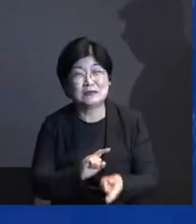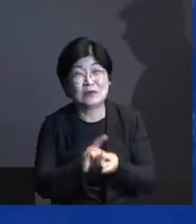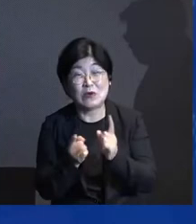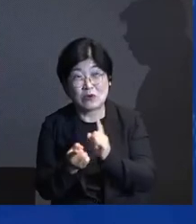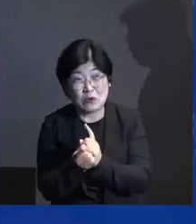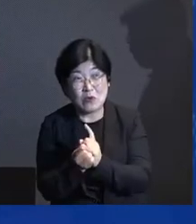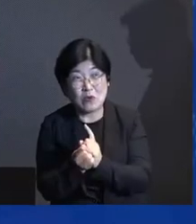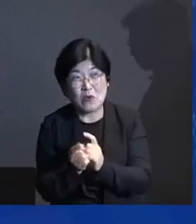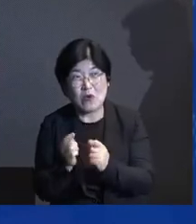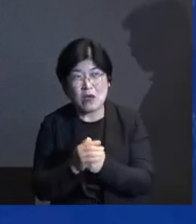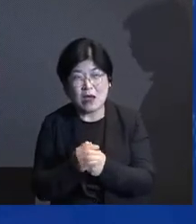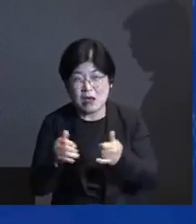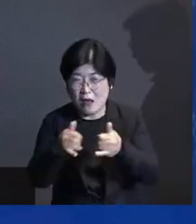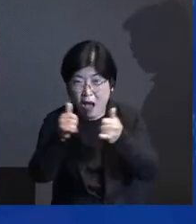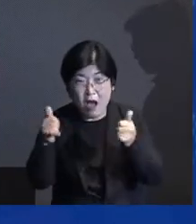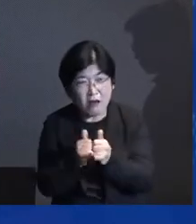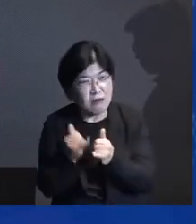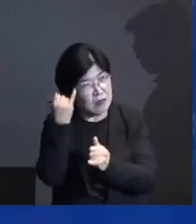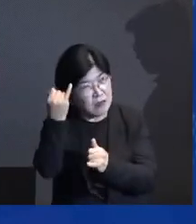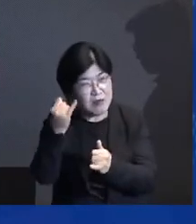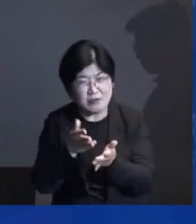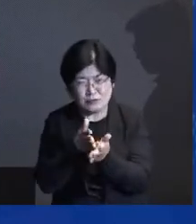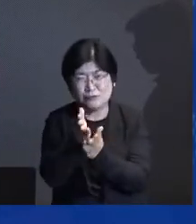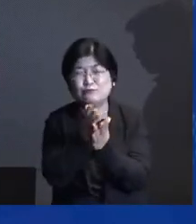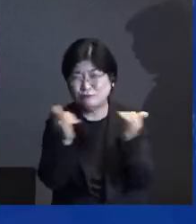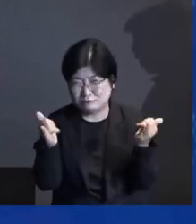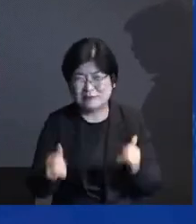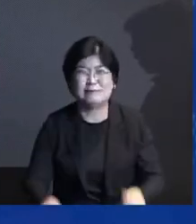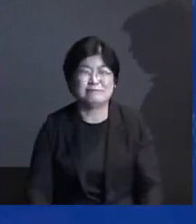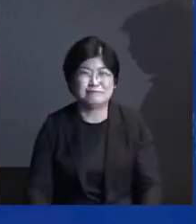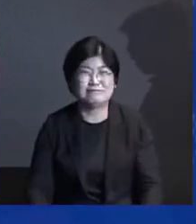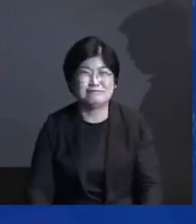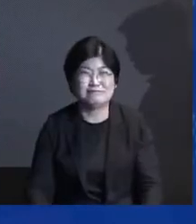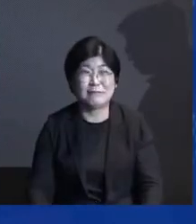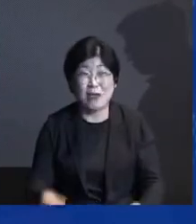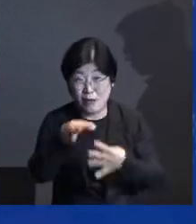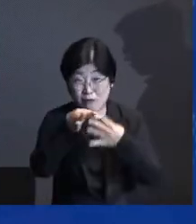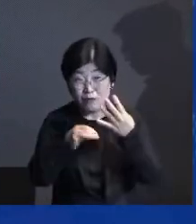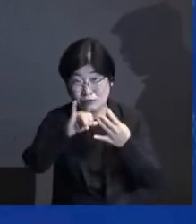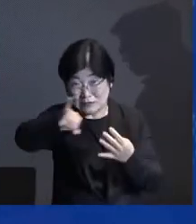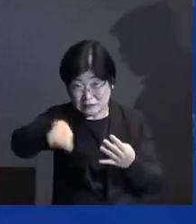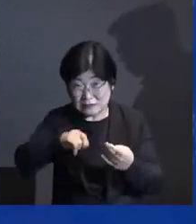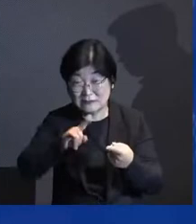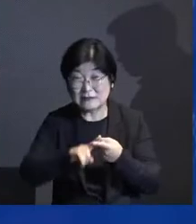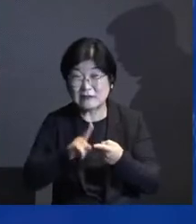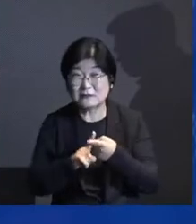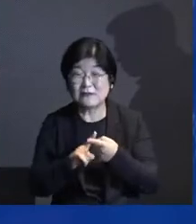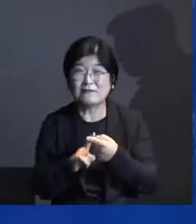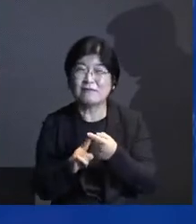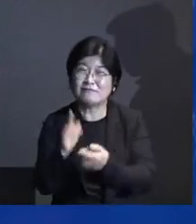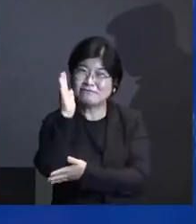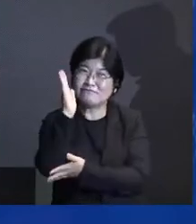expert, and I would like to invite him to talk about his project on One Big Family.